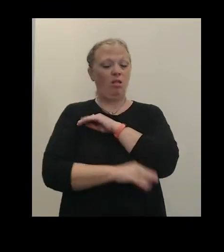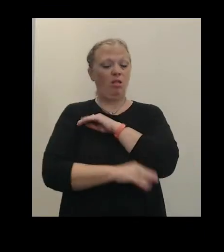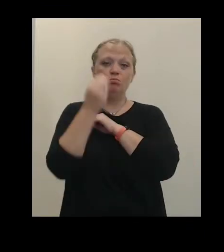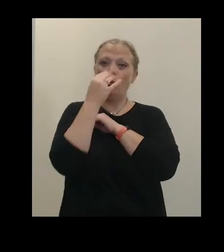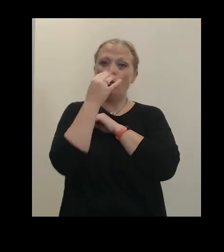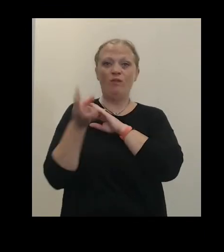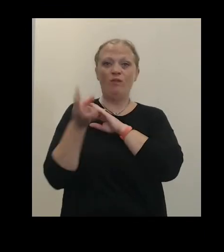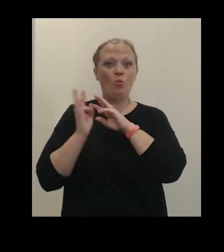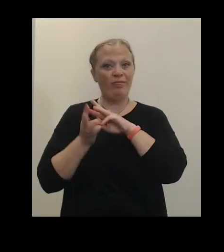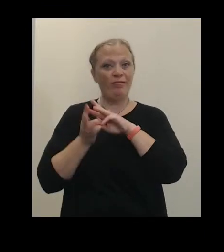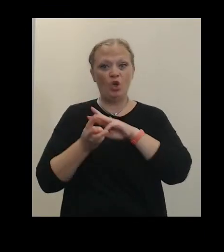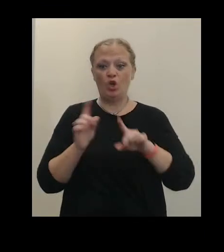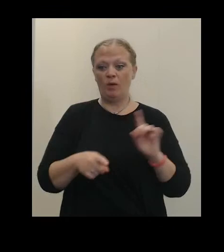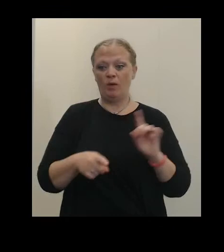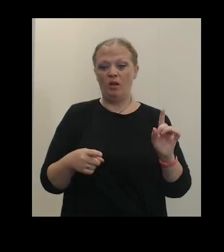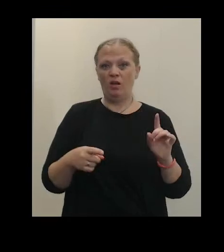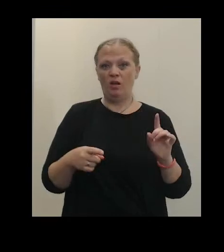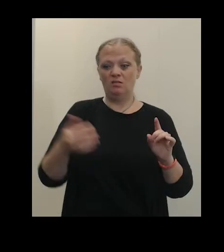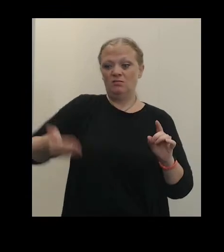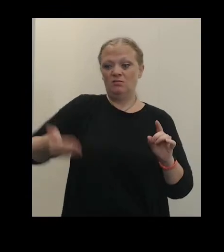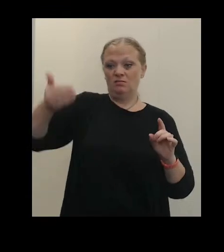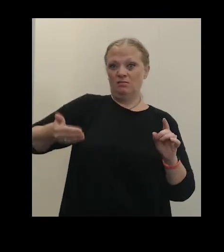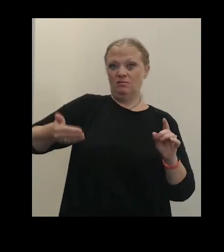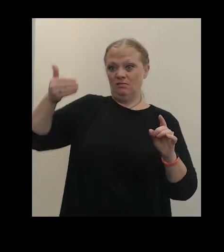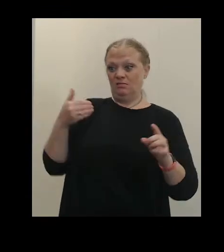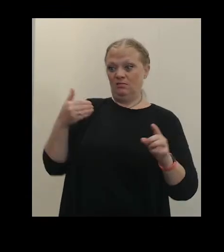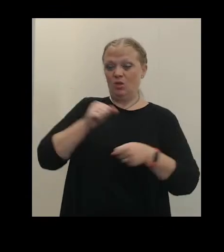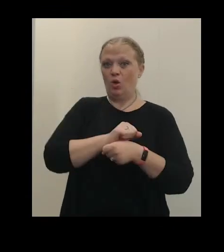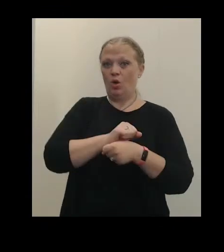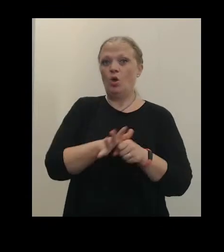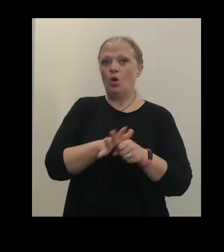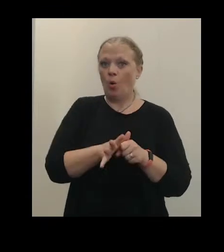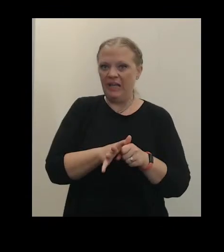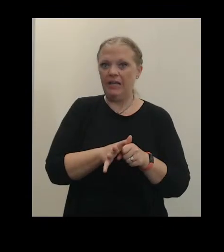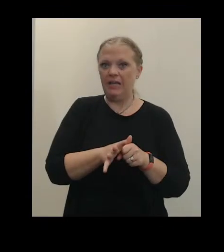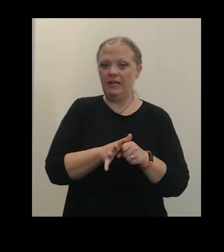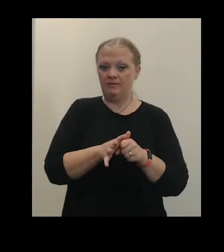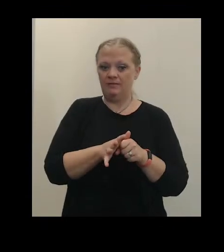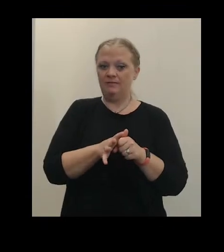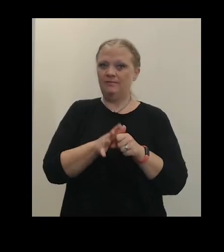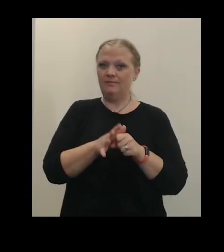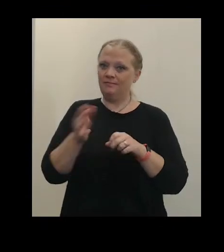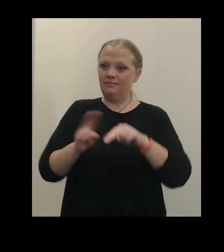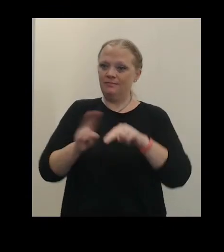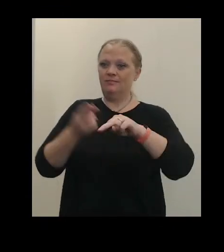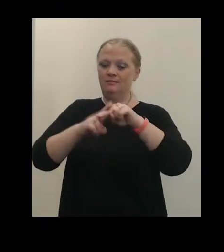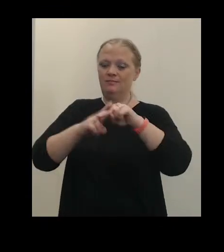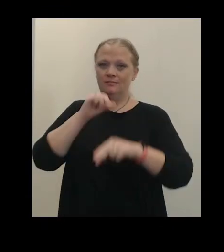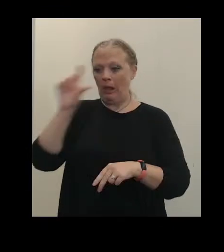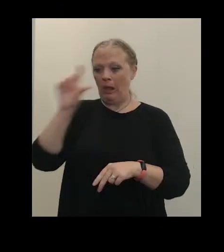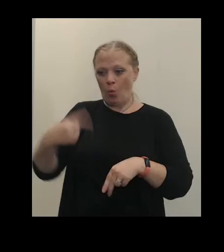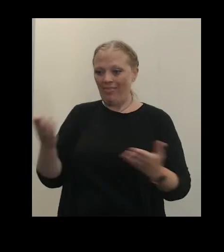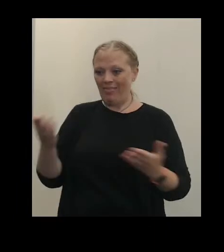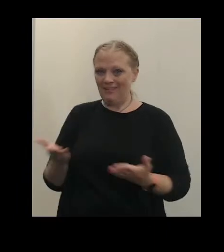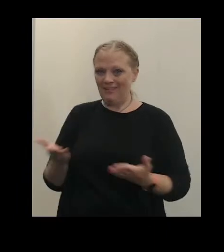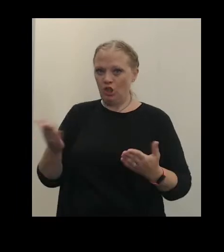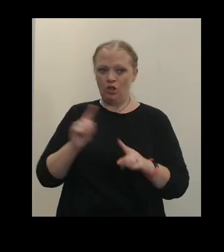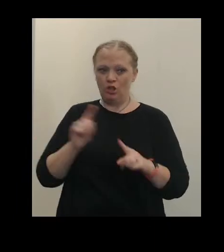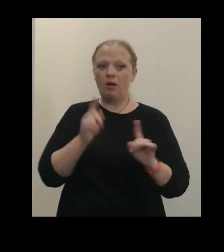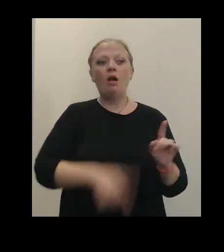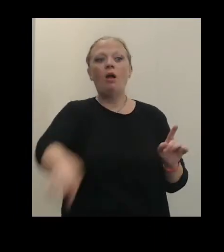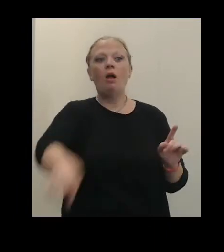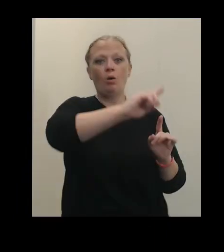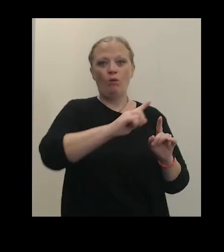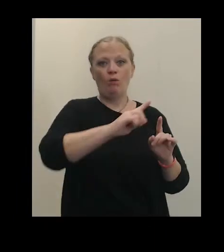fall. What we saw in past years, that COVID-19 prevalence went up, not just in our community, but across the United States during the colder